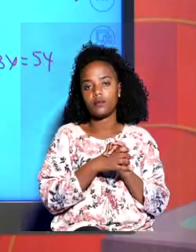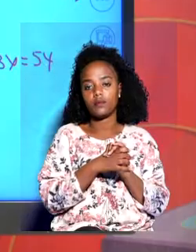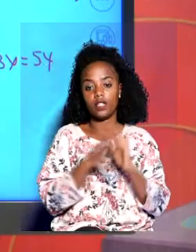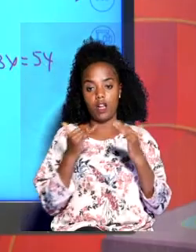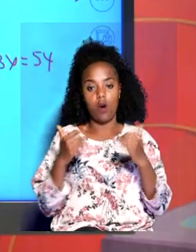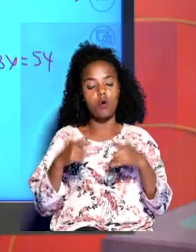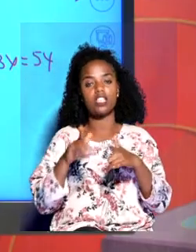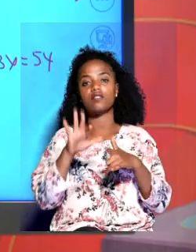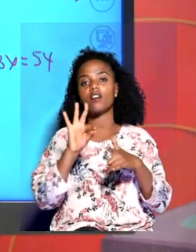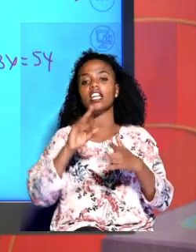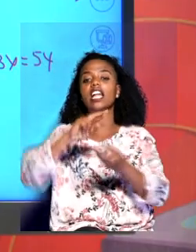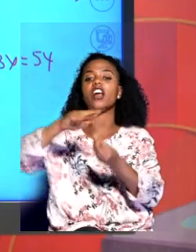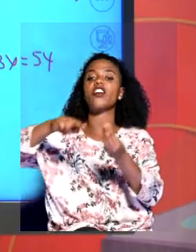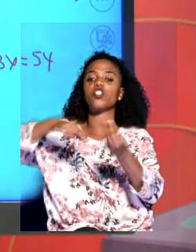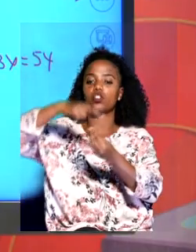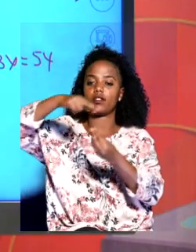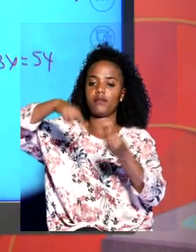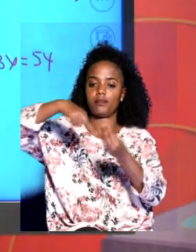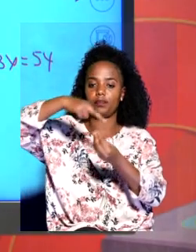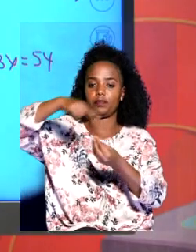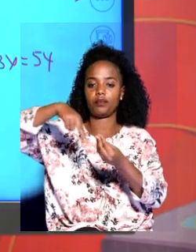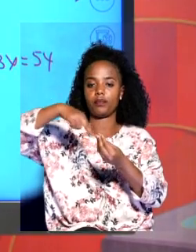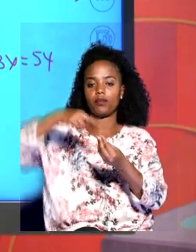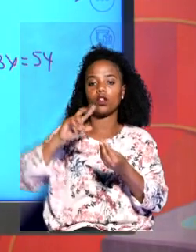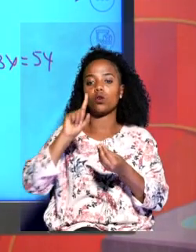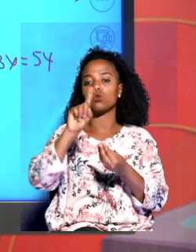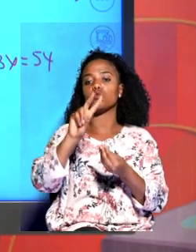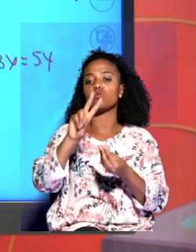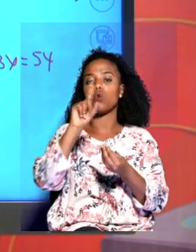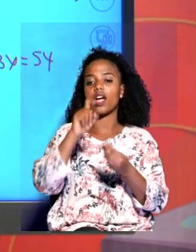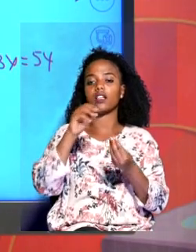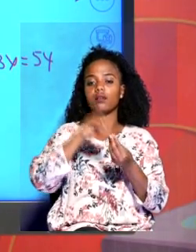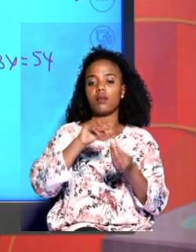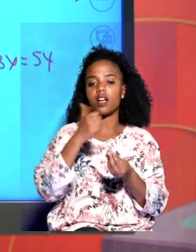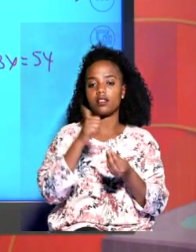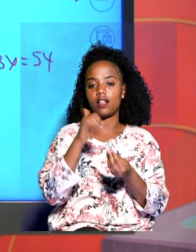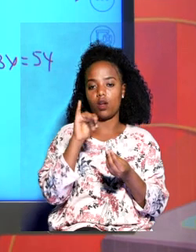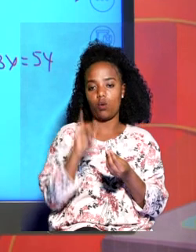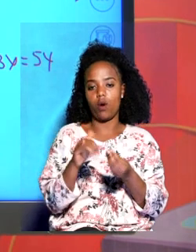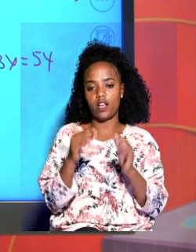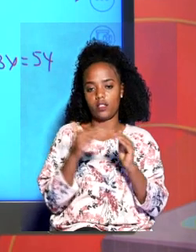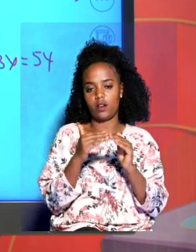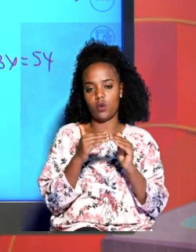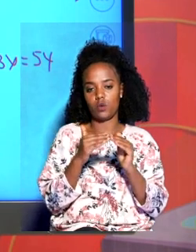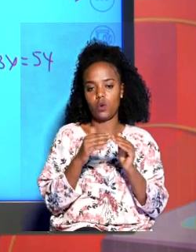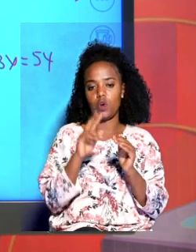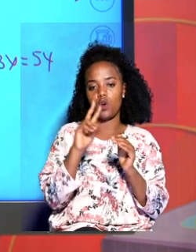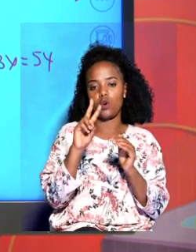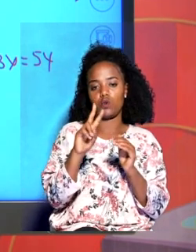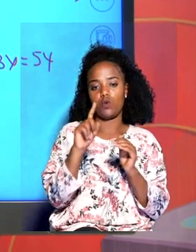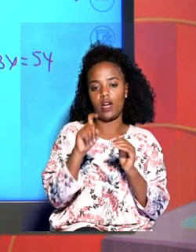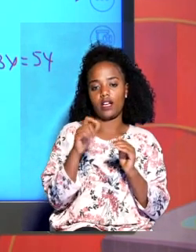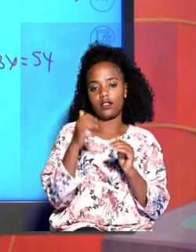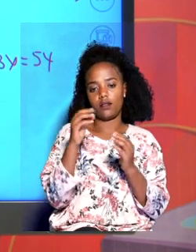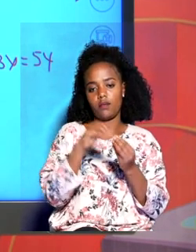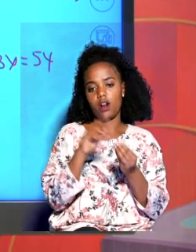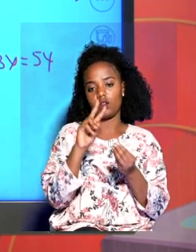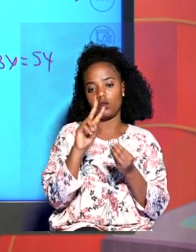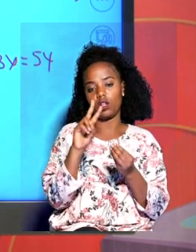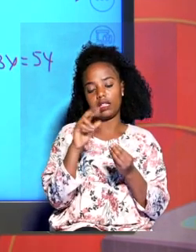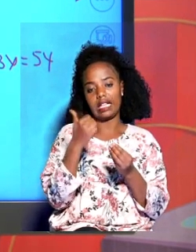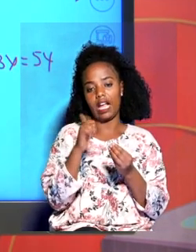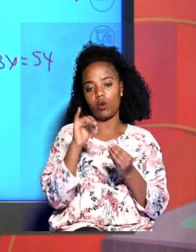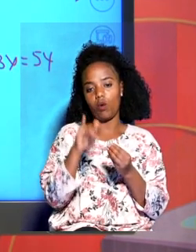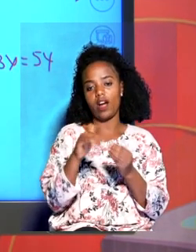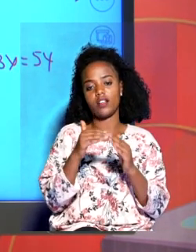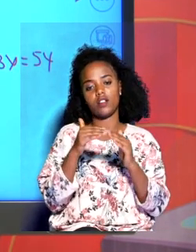Now let's find the region. 2x plus 10y is, it is, 2x plus 10y is less than or equal to 112. So